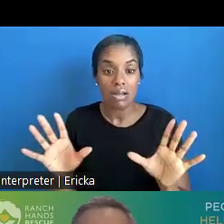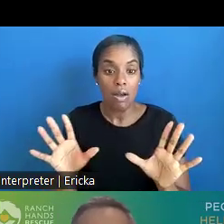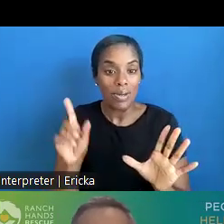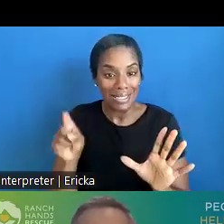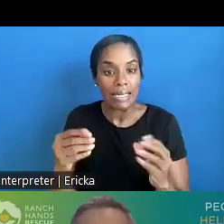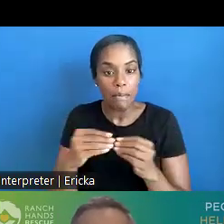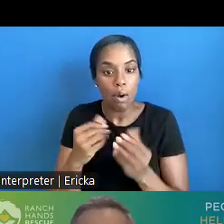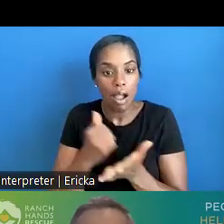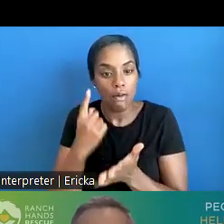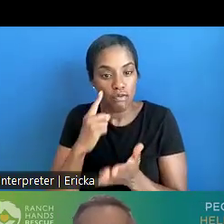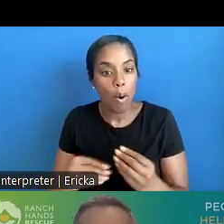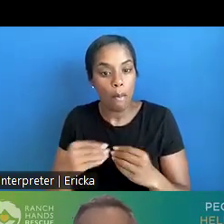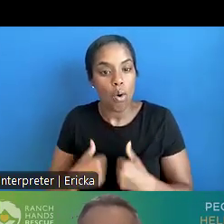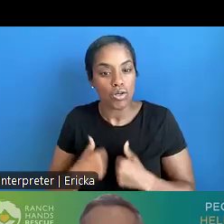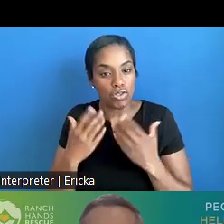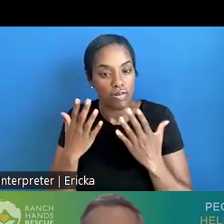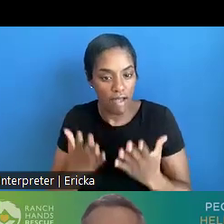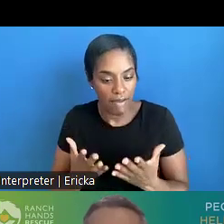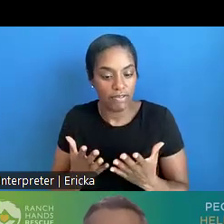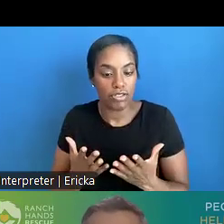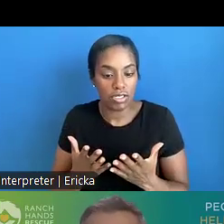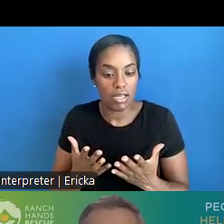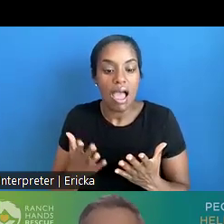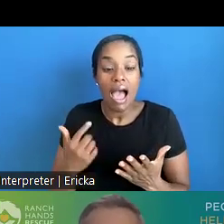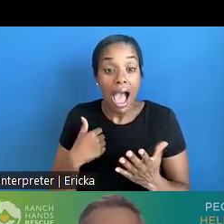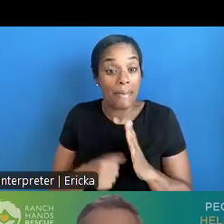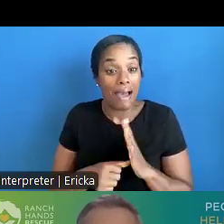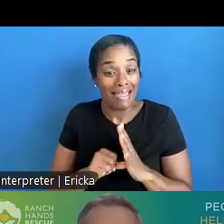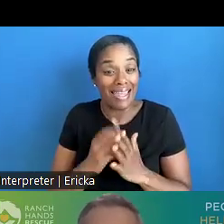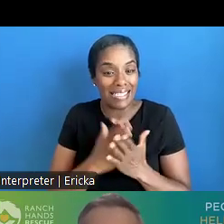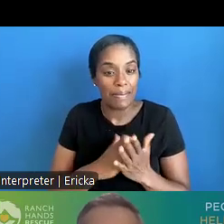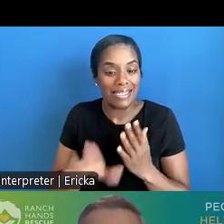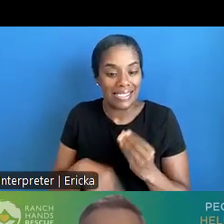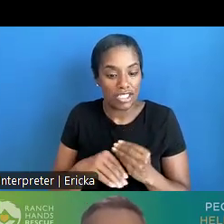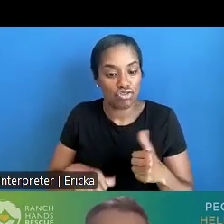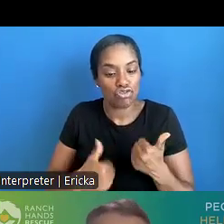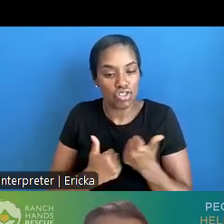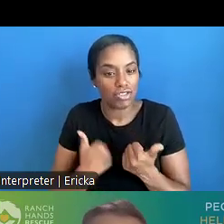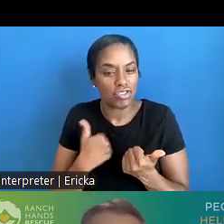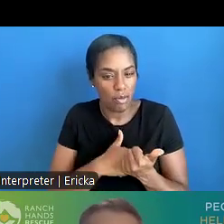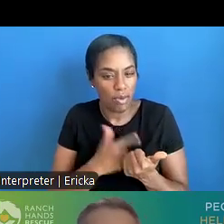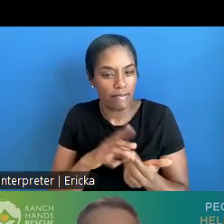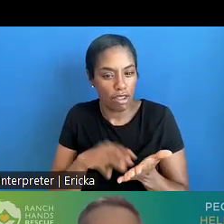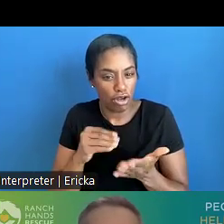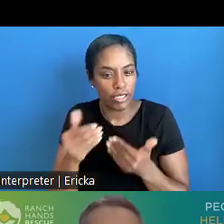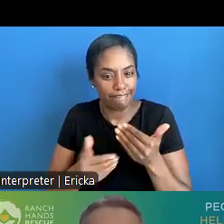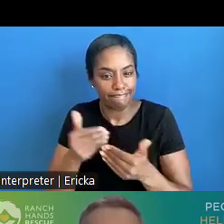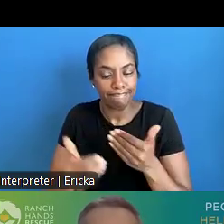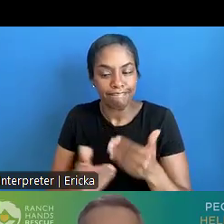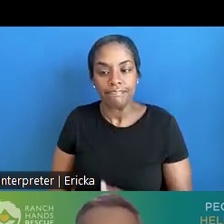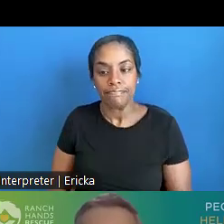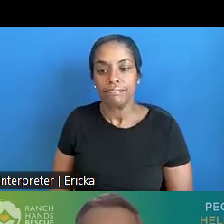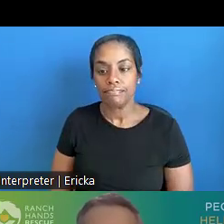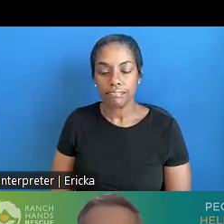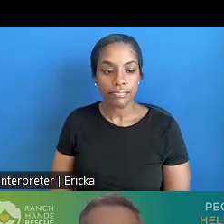just I'm highlighting some of these additional barriers and challenges that we've encountered along the way. So as we talk